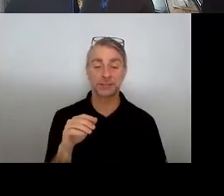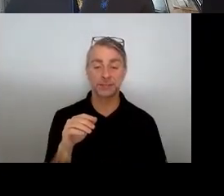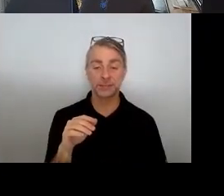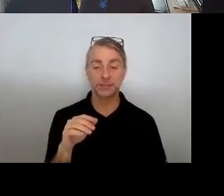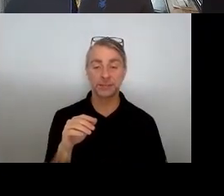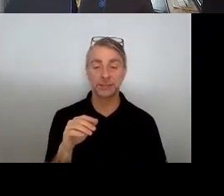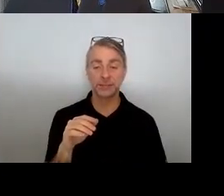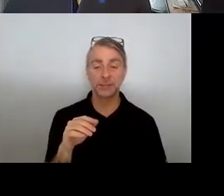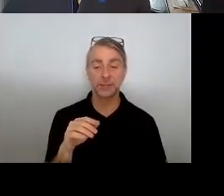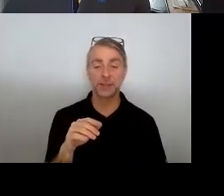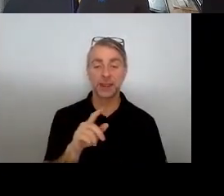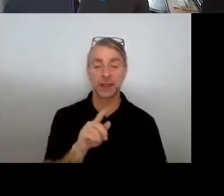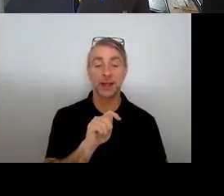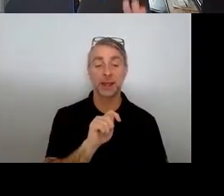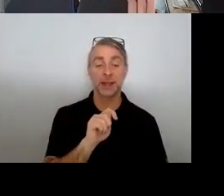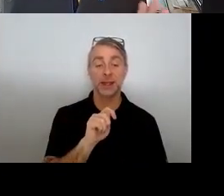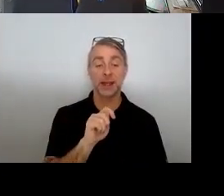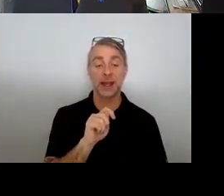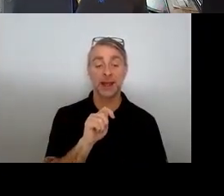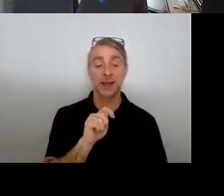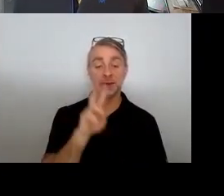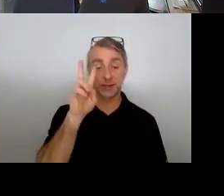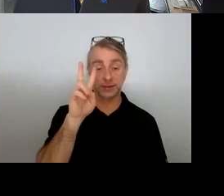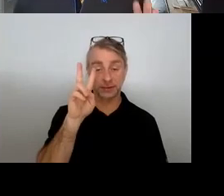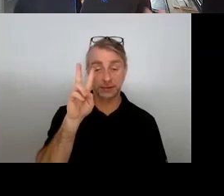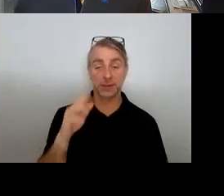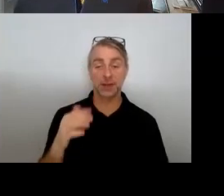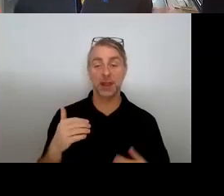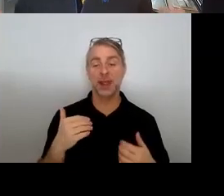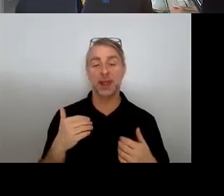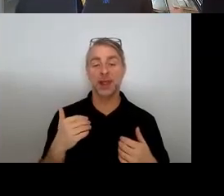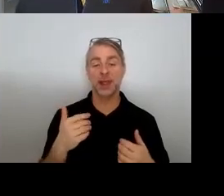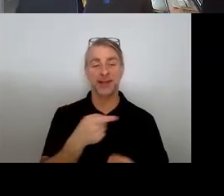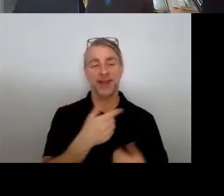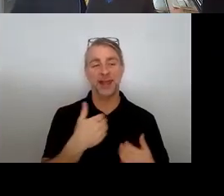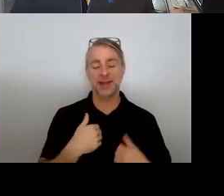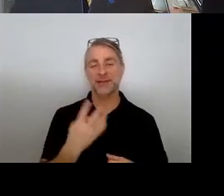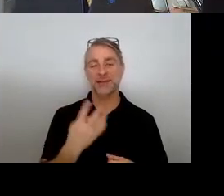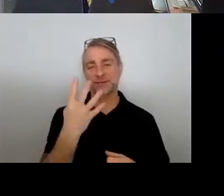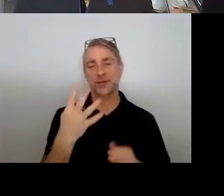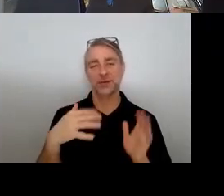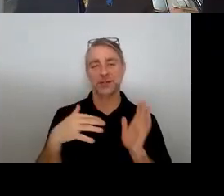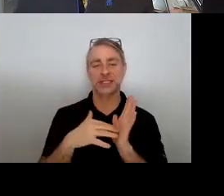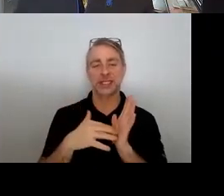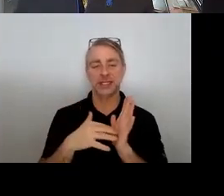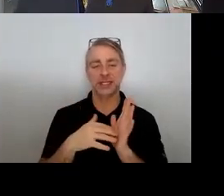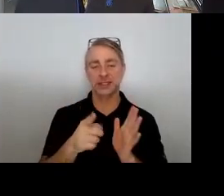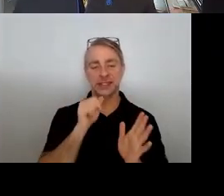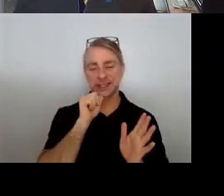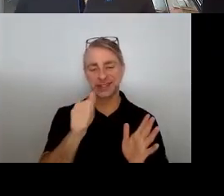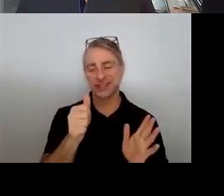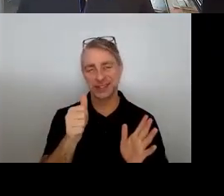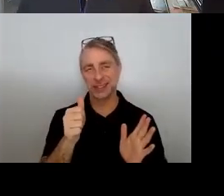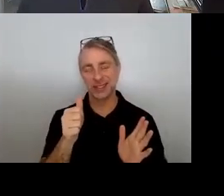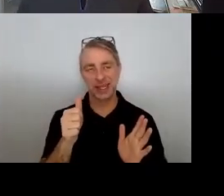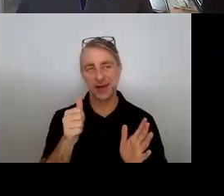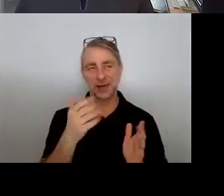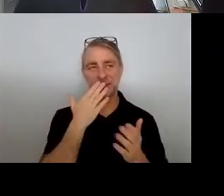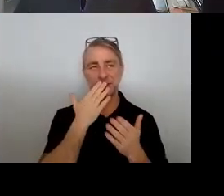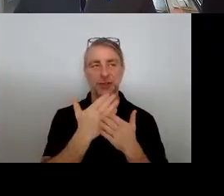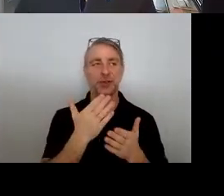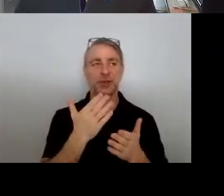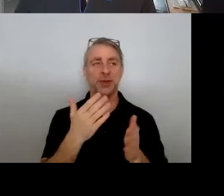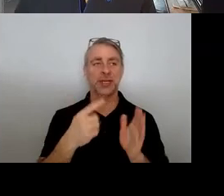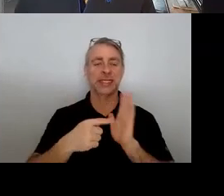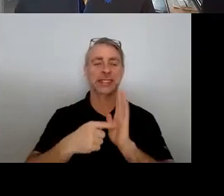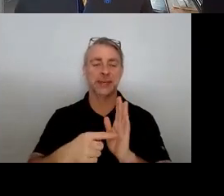address tau squared. We only have 4 studies here, so this isn't a great candidate for estimating tau squared or estimating tau squared